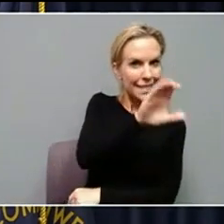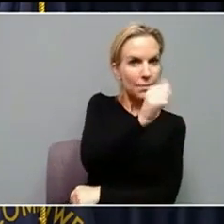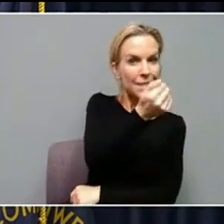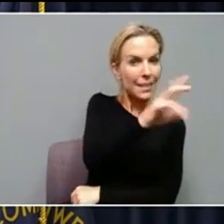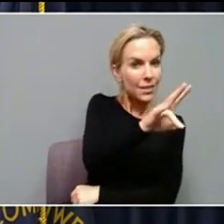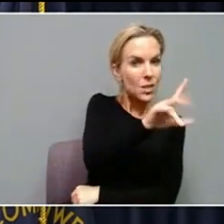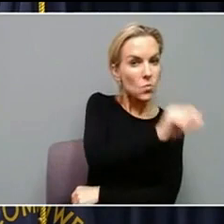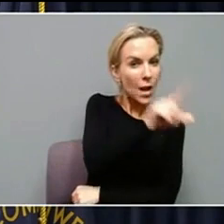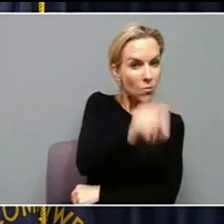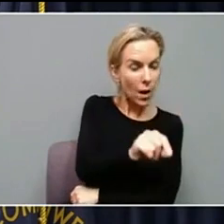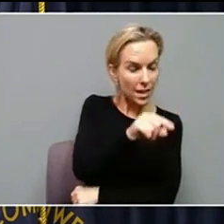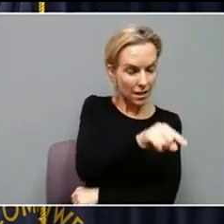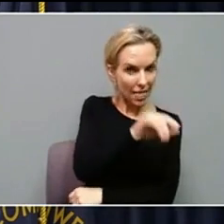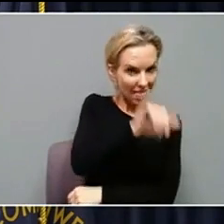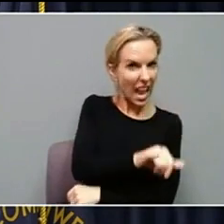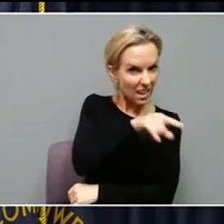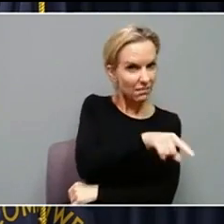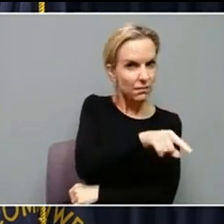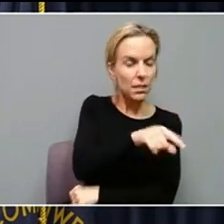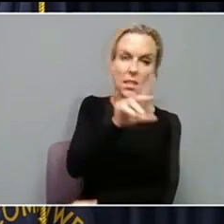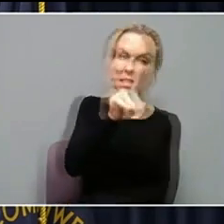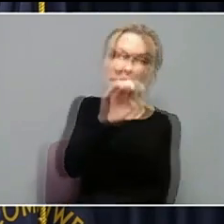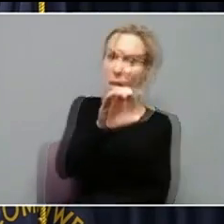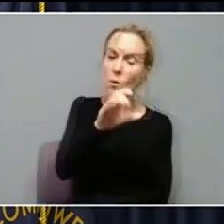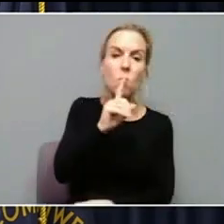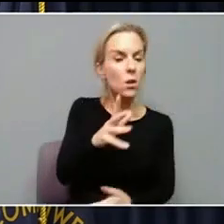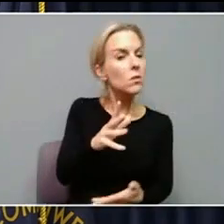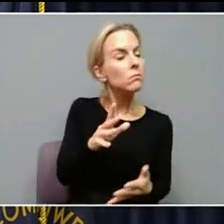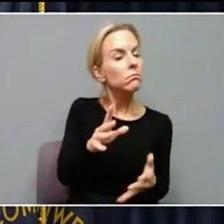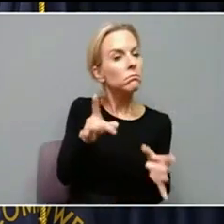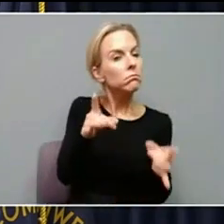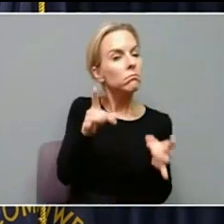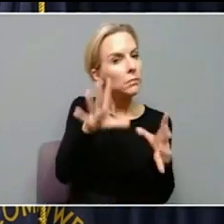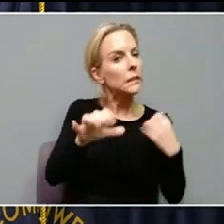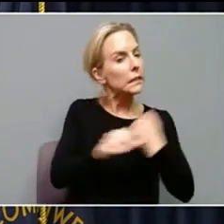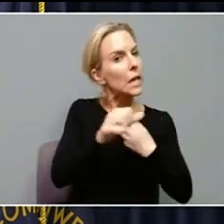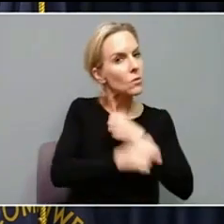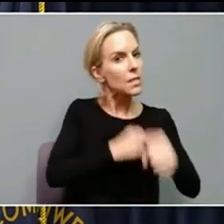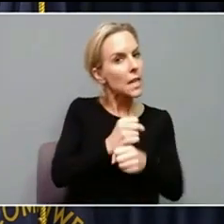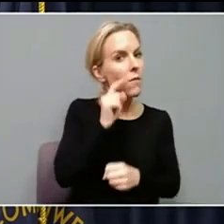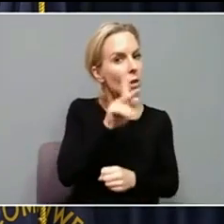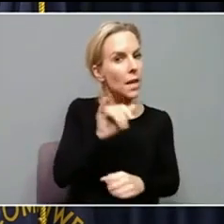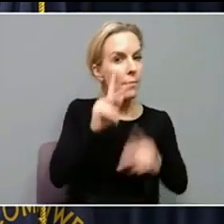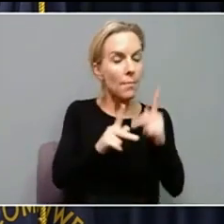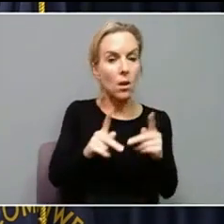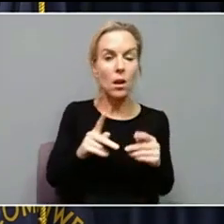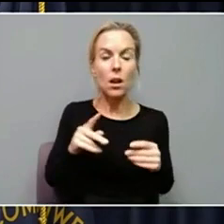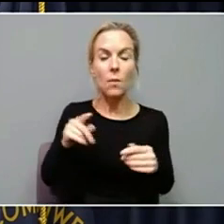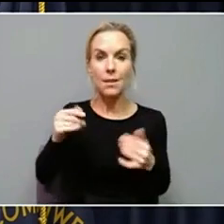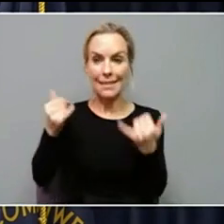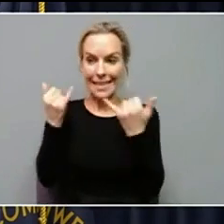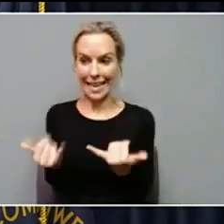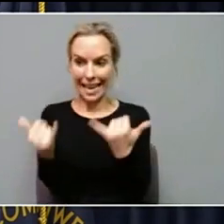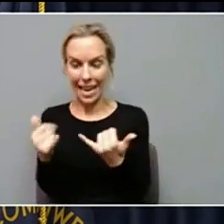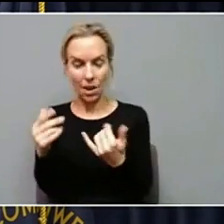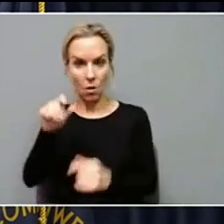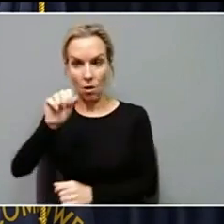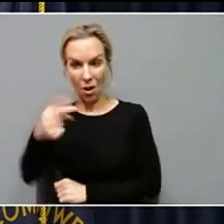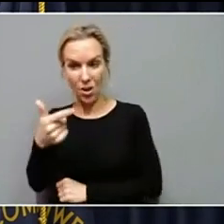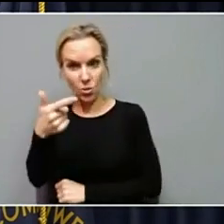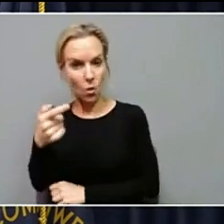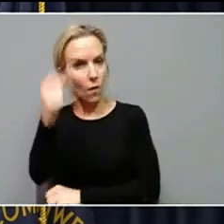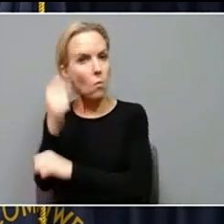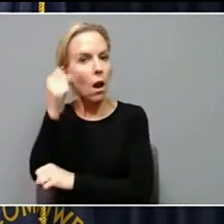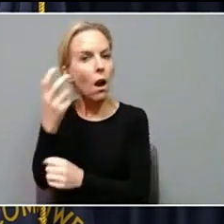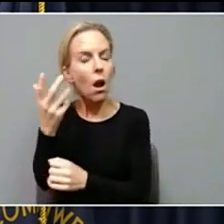December was a really deadly year last year for Kentuckians. But on August 21st, we broke that record